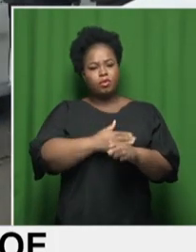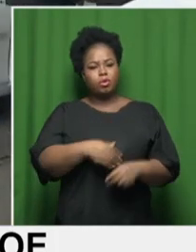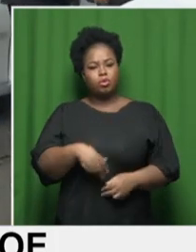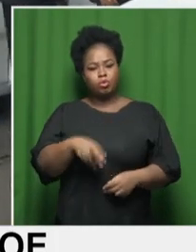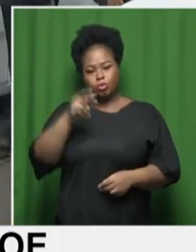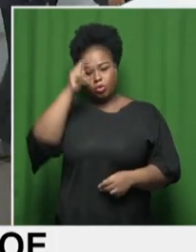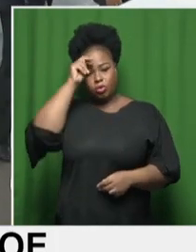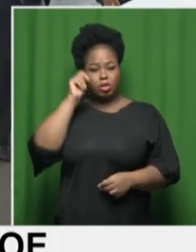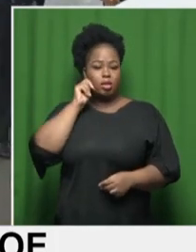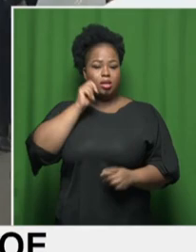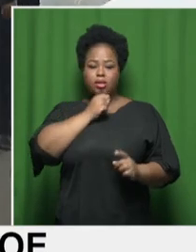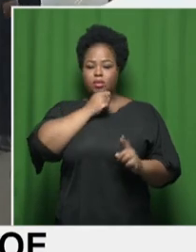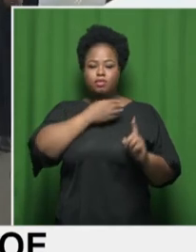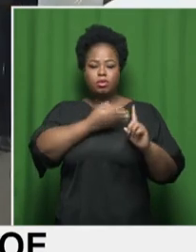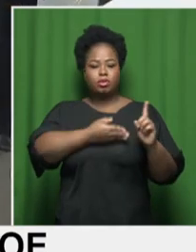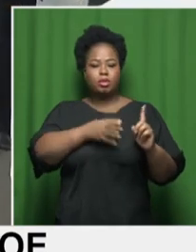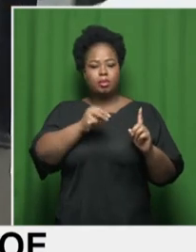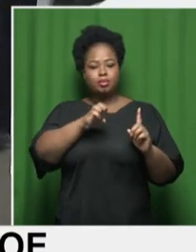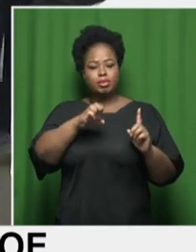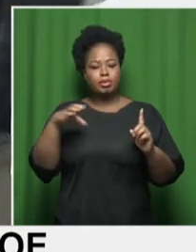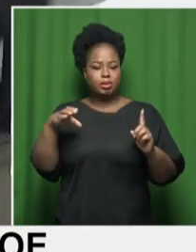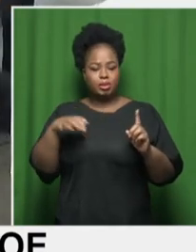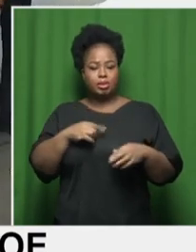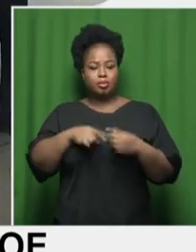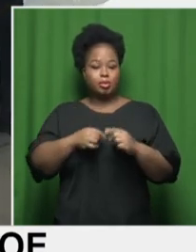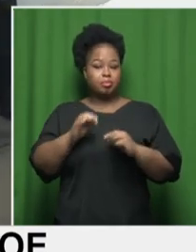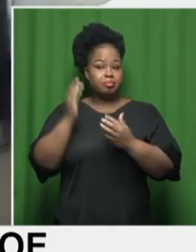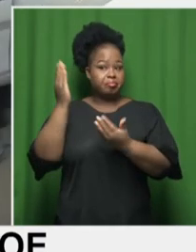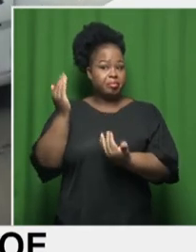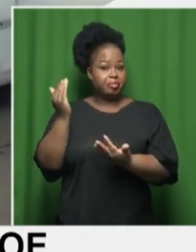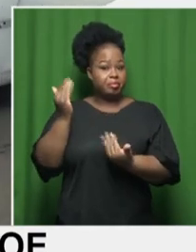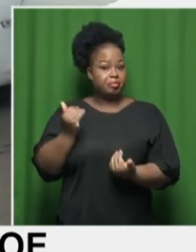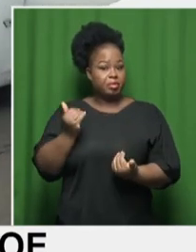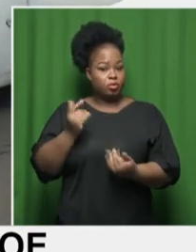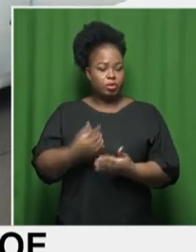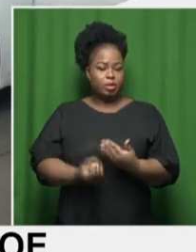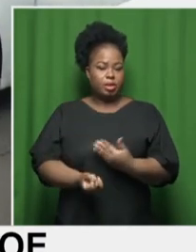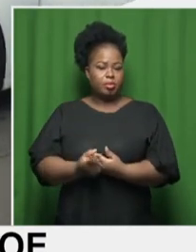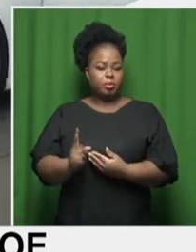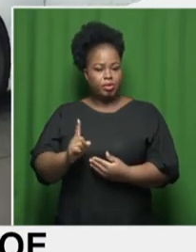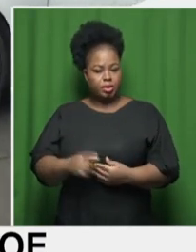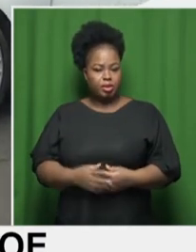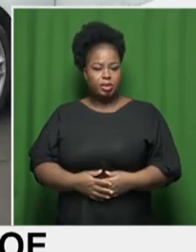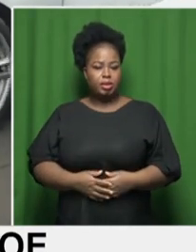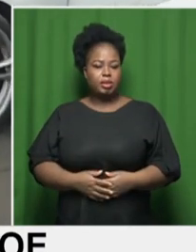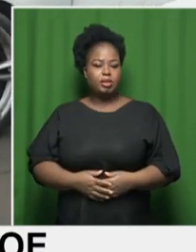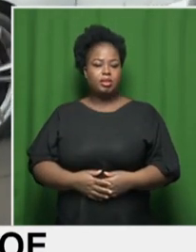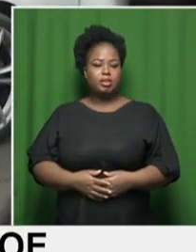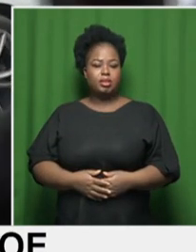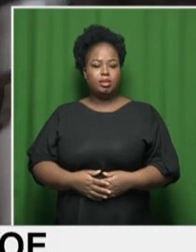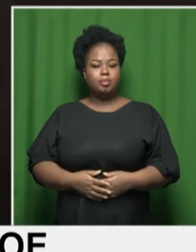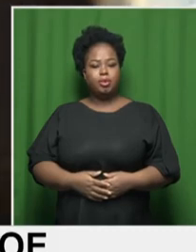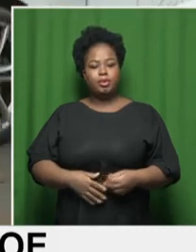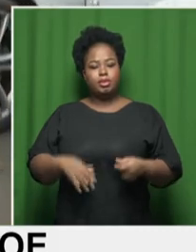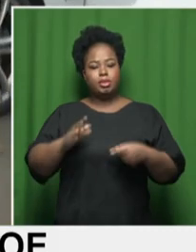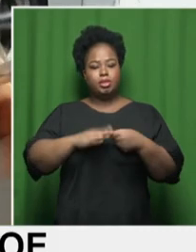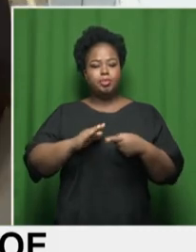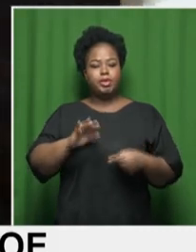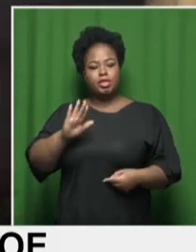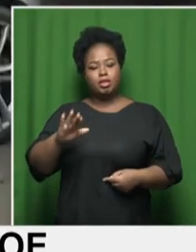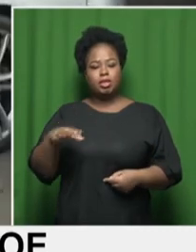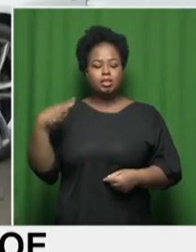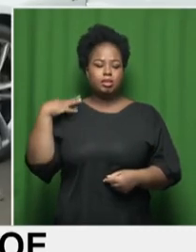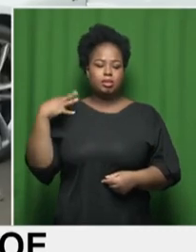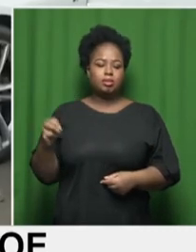MEC earlier, Tate Makgoe, about what we expect to happen. And we expect the Education